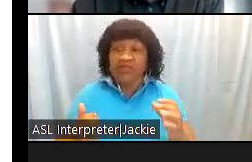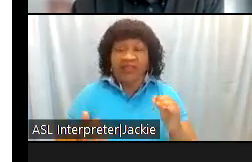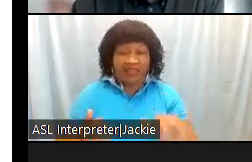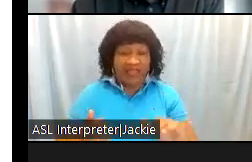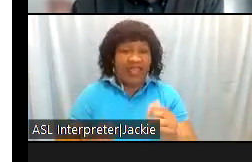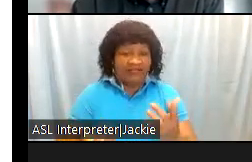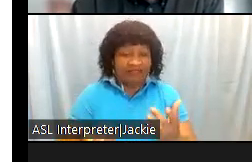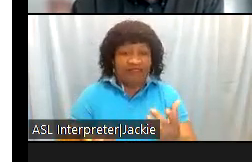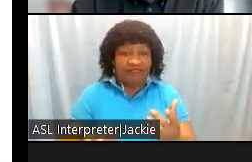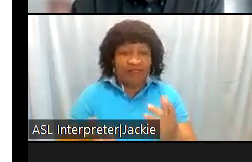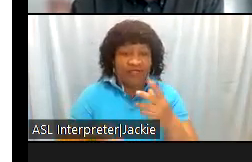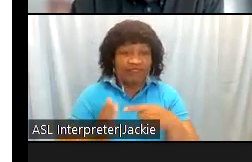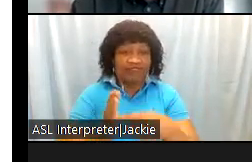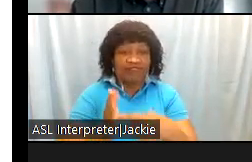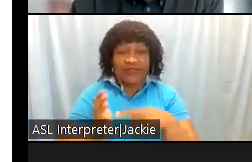to see